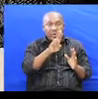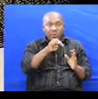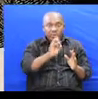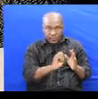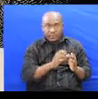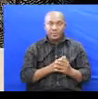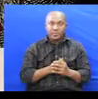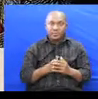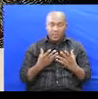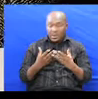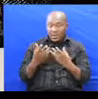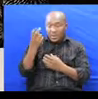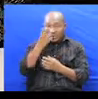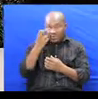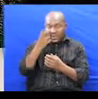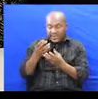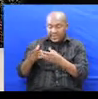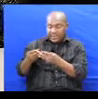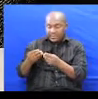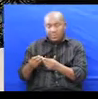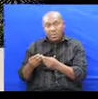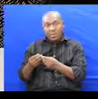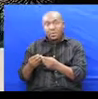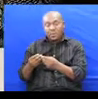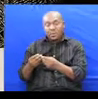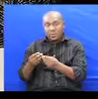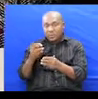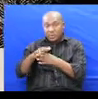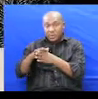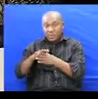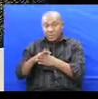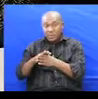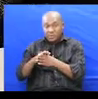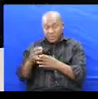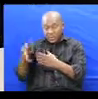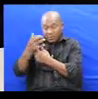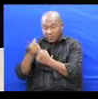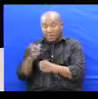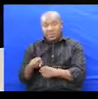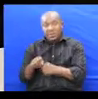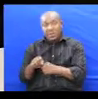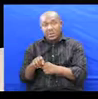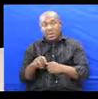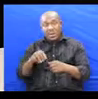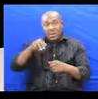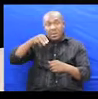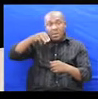in order to find the molarity. Molarity is abbreviated